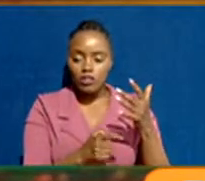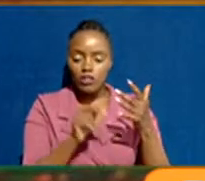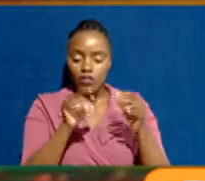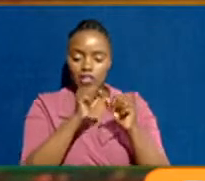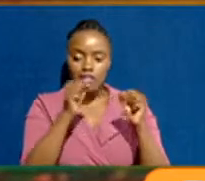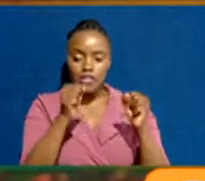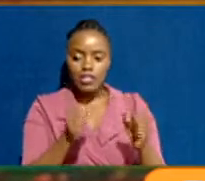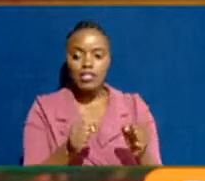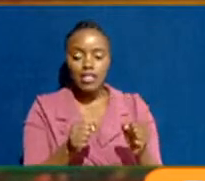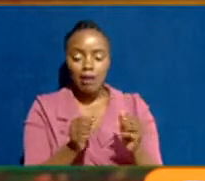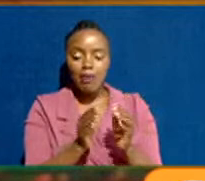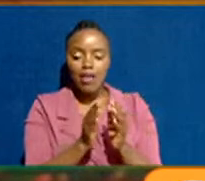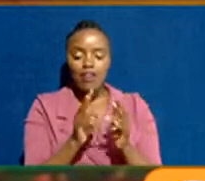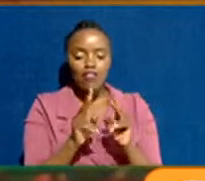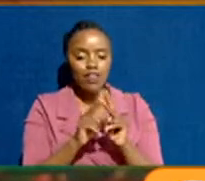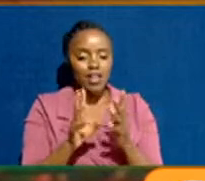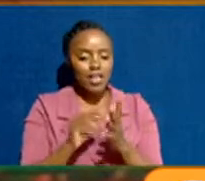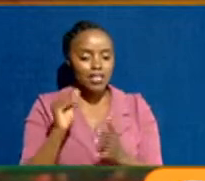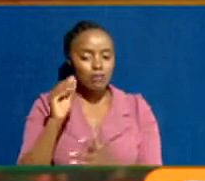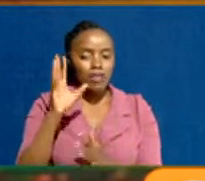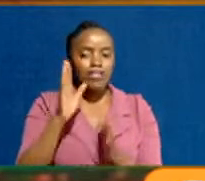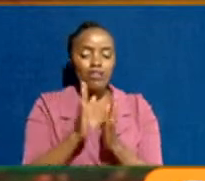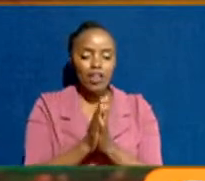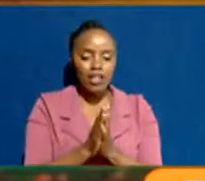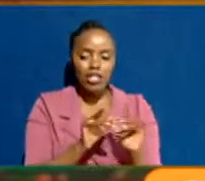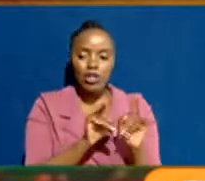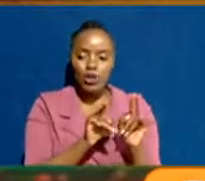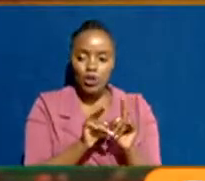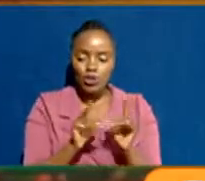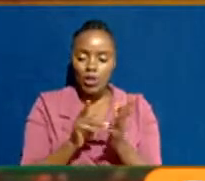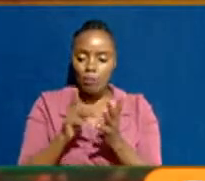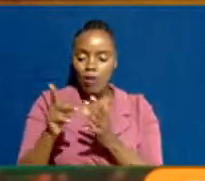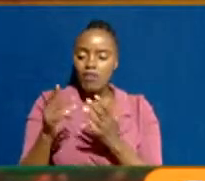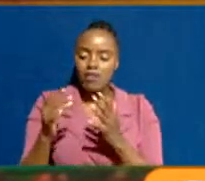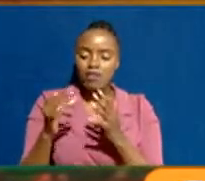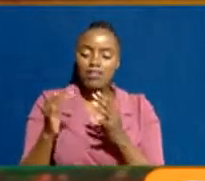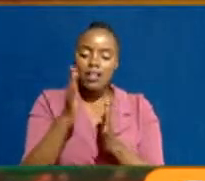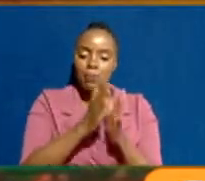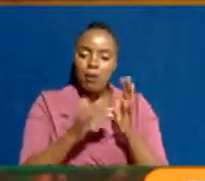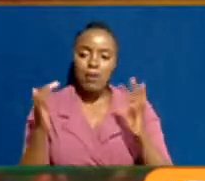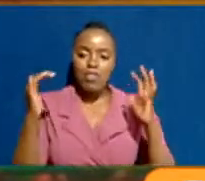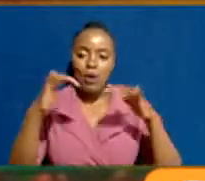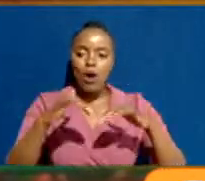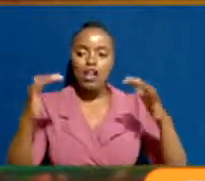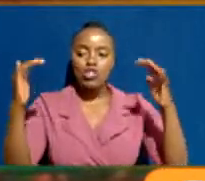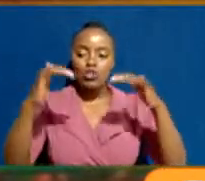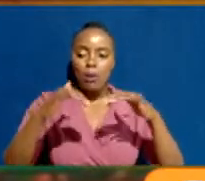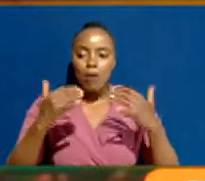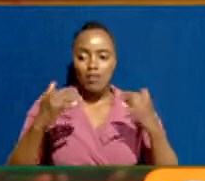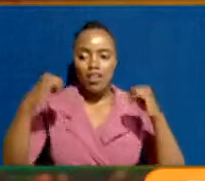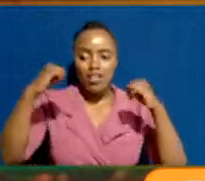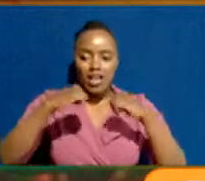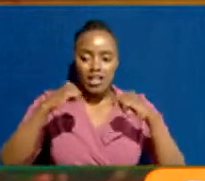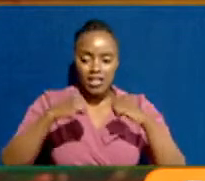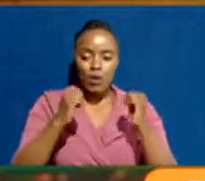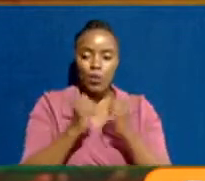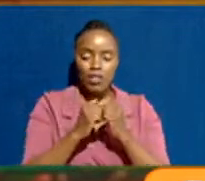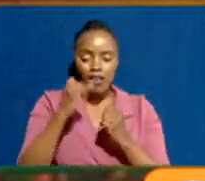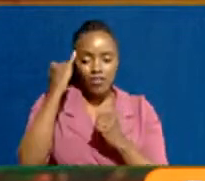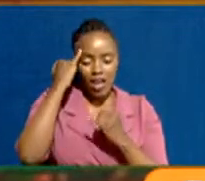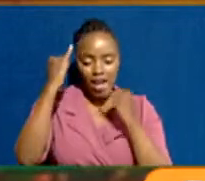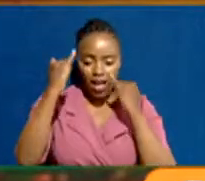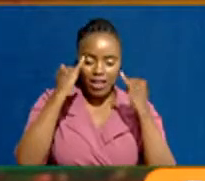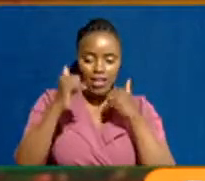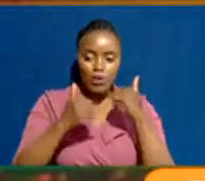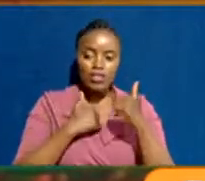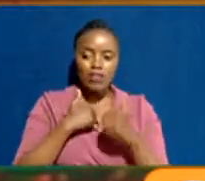system. Okay. It was very expensive, equipping the workshops and so forth. And I'm in agreement yeah. with the sentiments that have been given